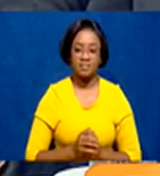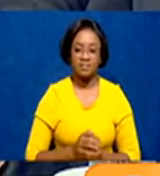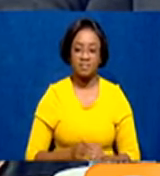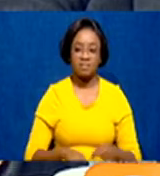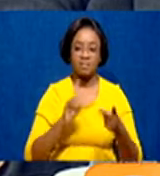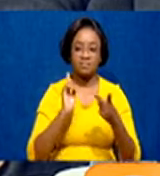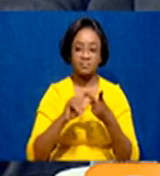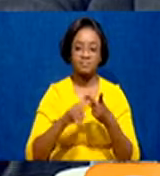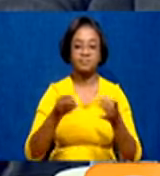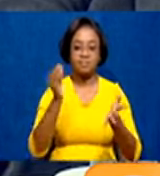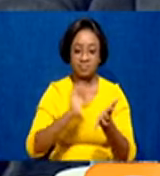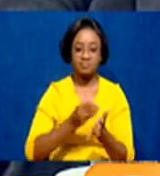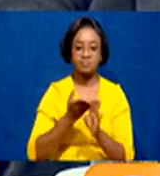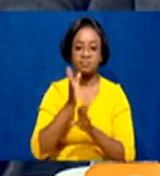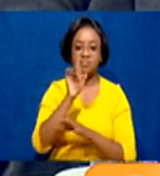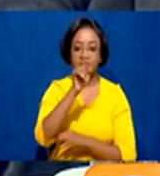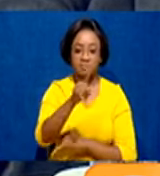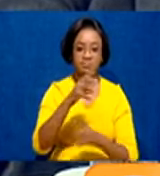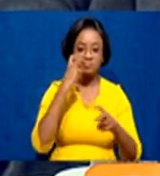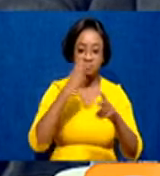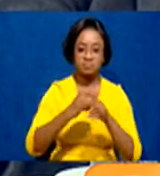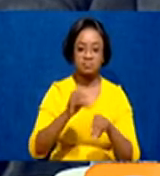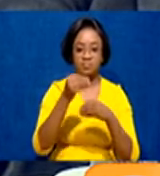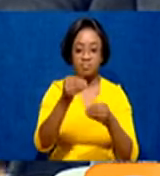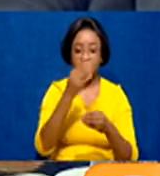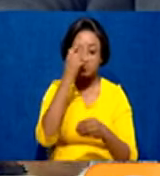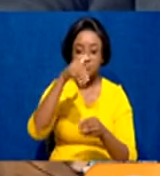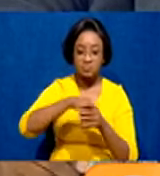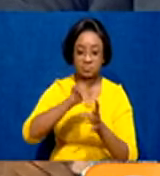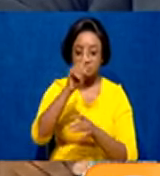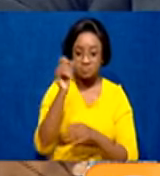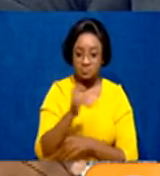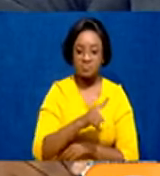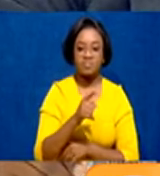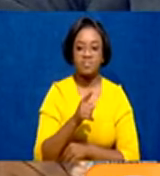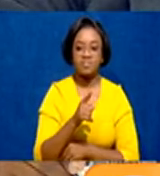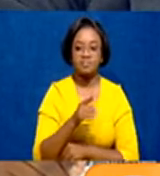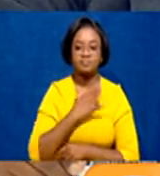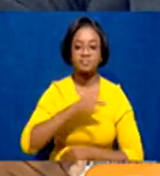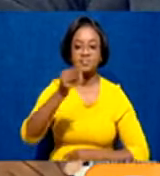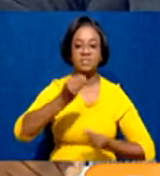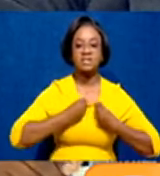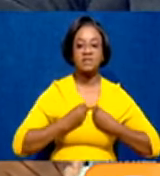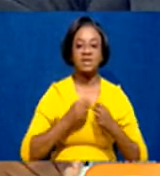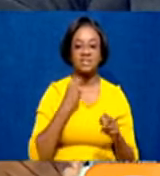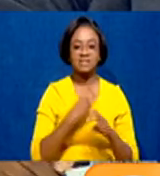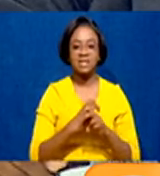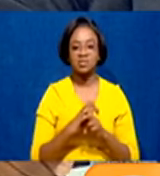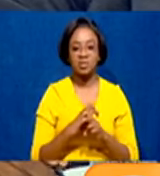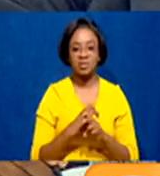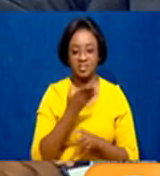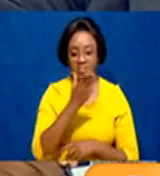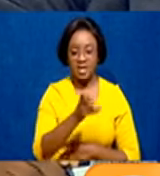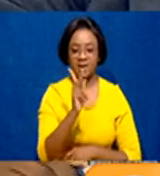finally, now it comes back to you in terms of titling. So that 1 month, Madam CS, when you're coming here, bring us a title to KICC. No